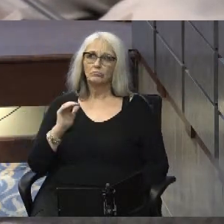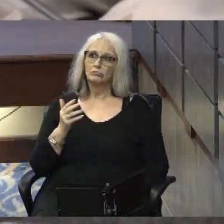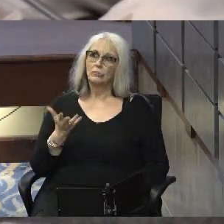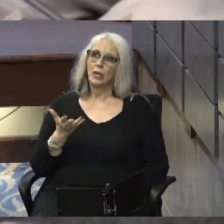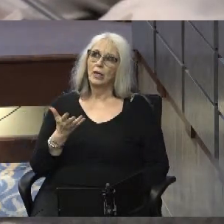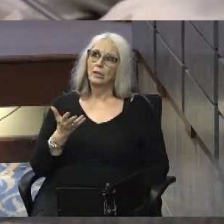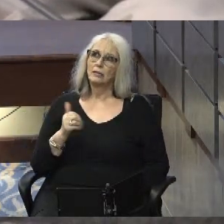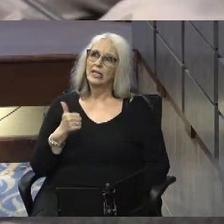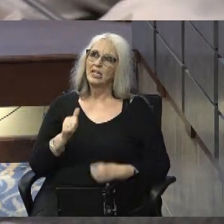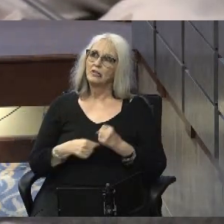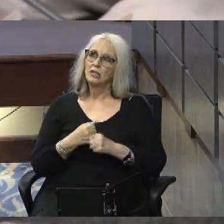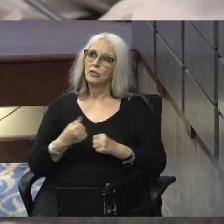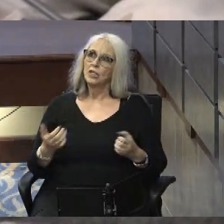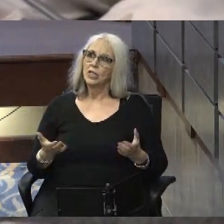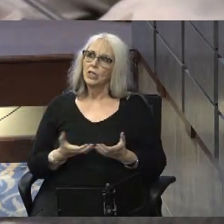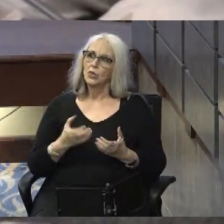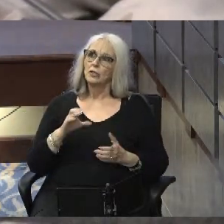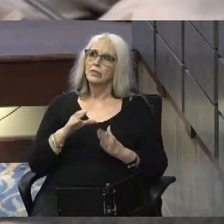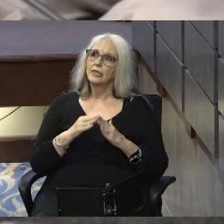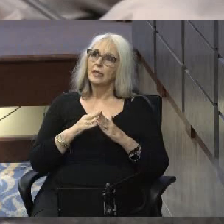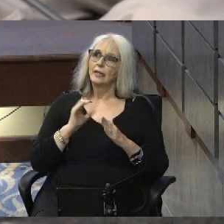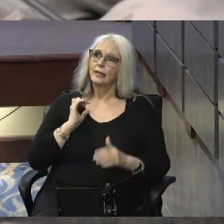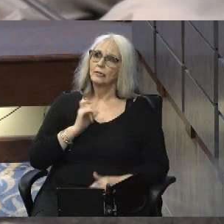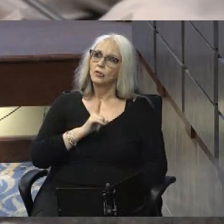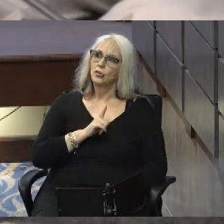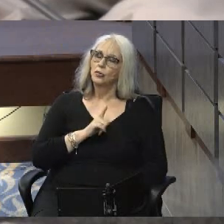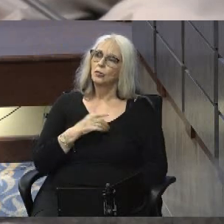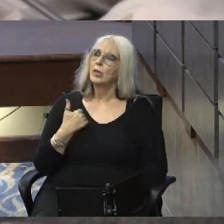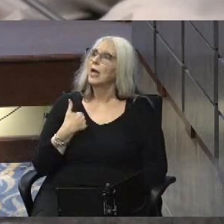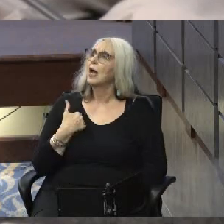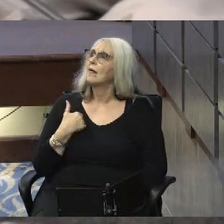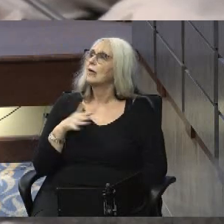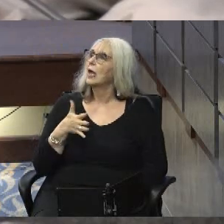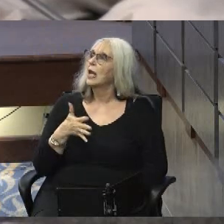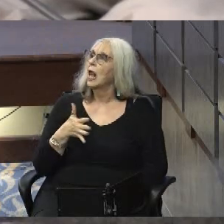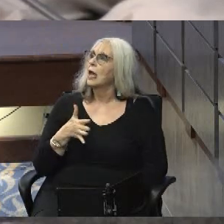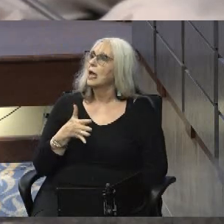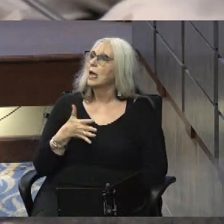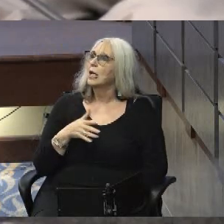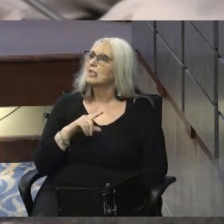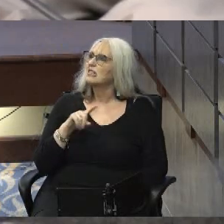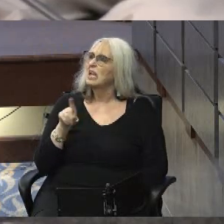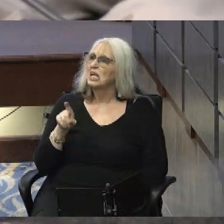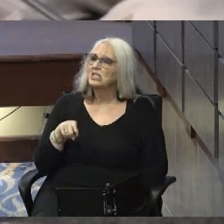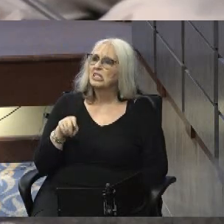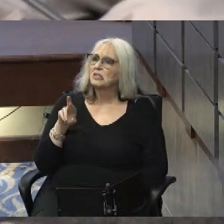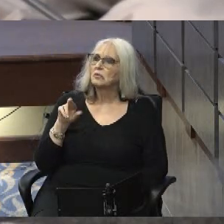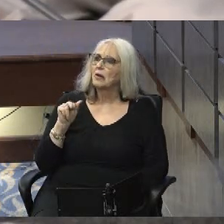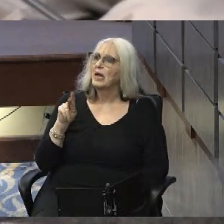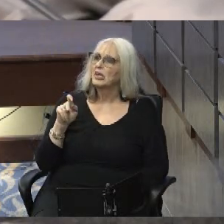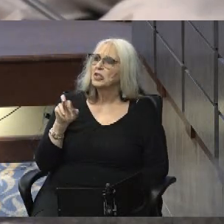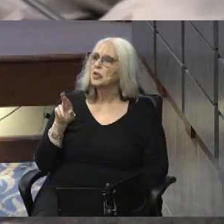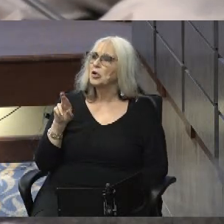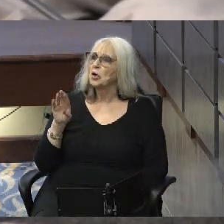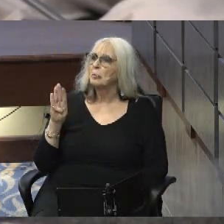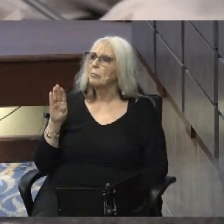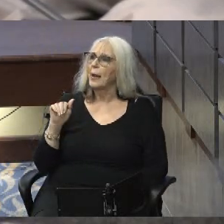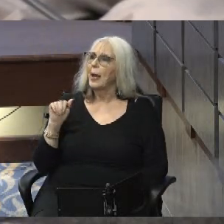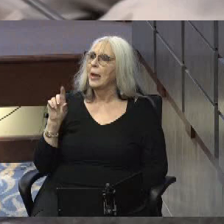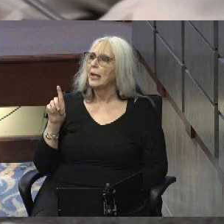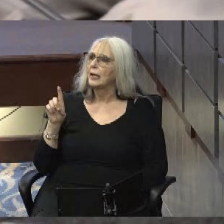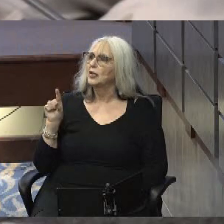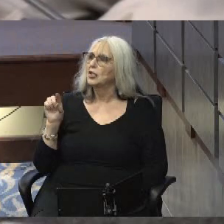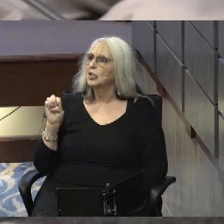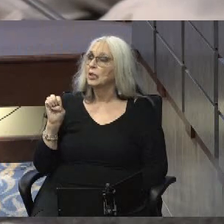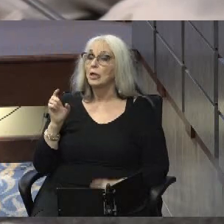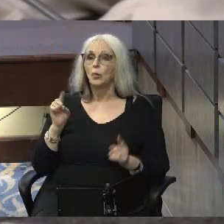city council, we had the sort of a Texas Ranger badge. And every time I